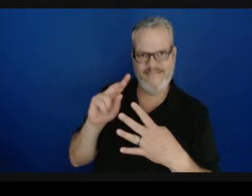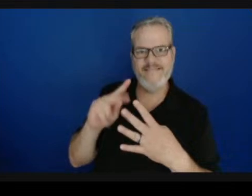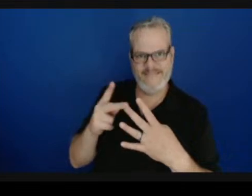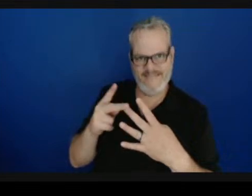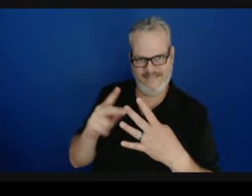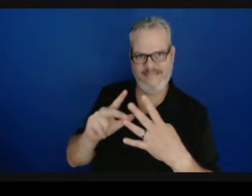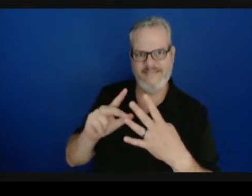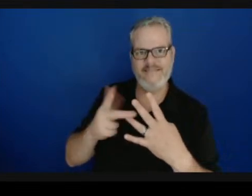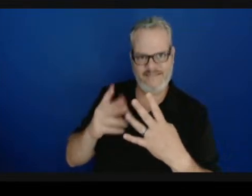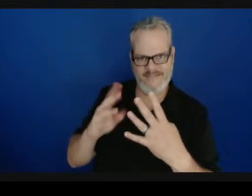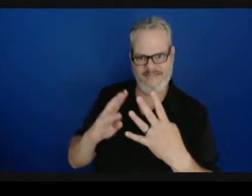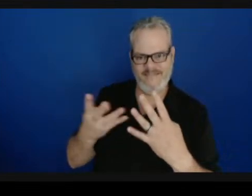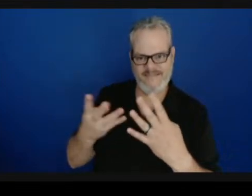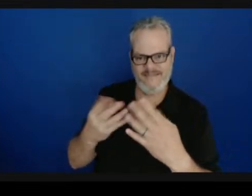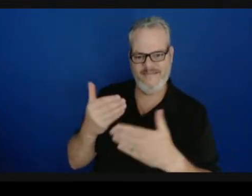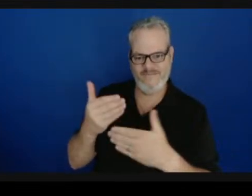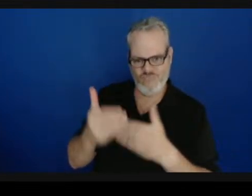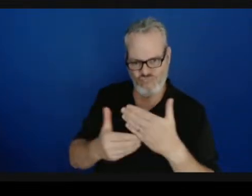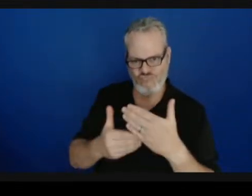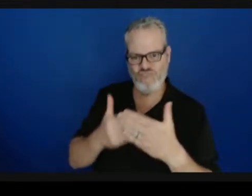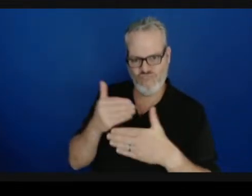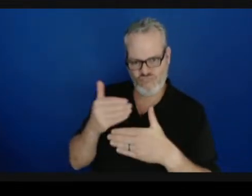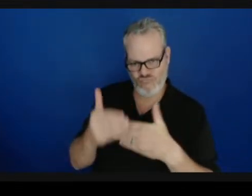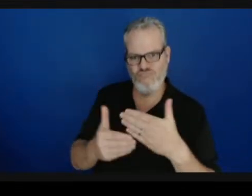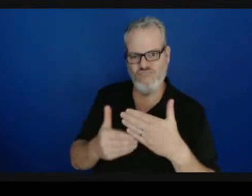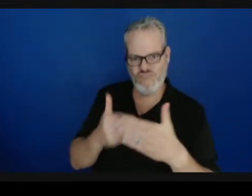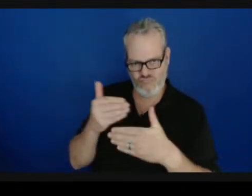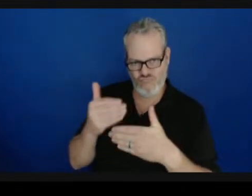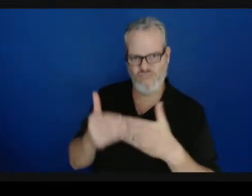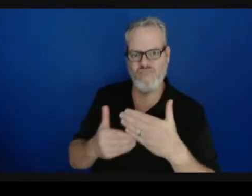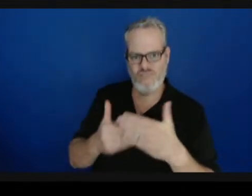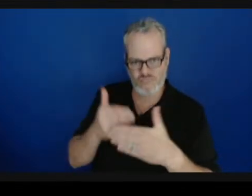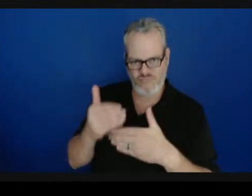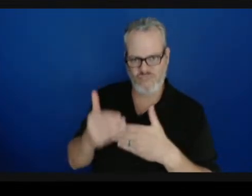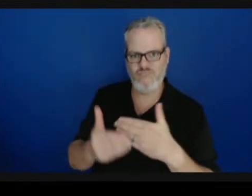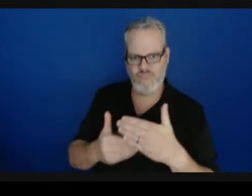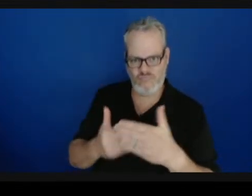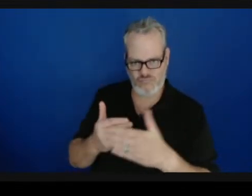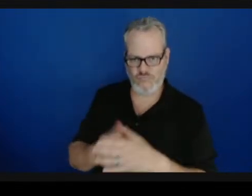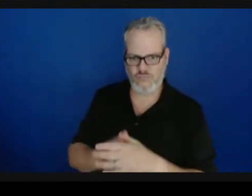Still some action on the crater floor. Still some glow up top a little bit.